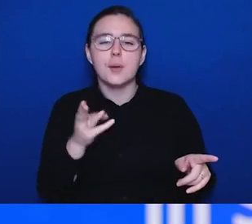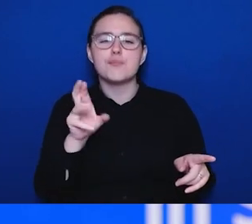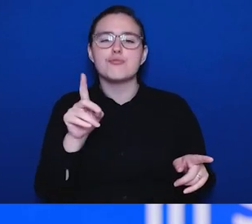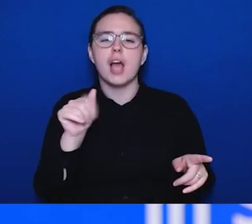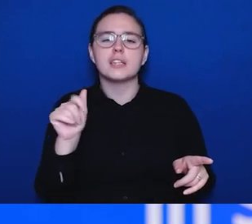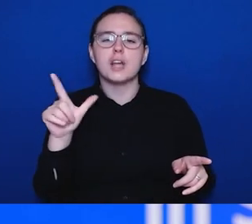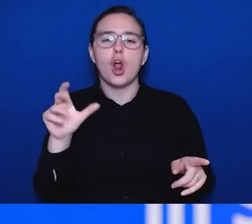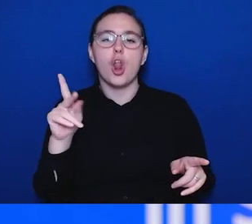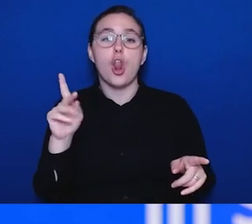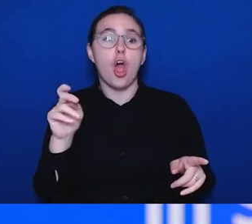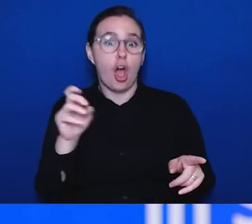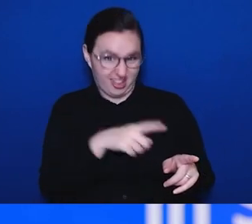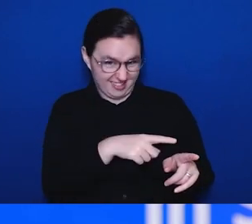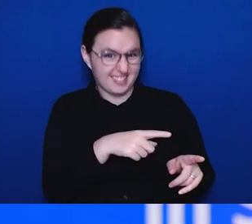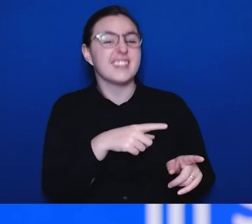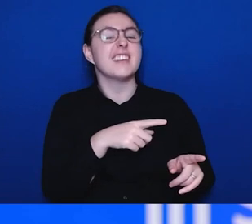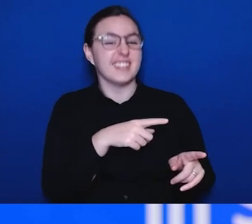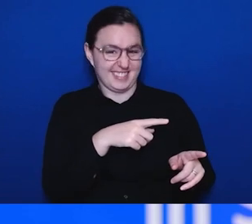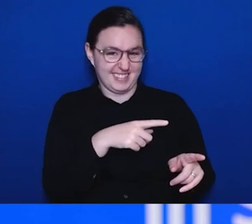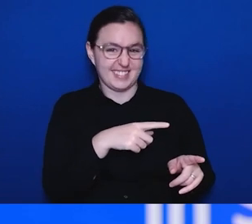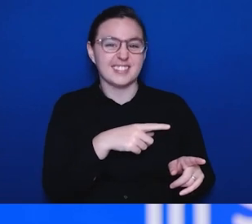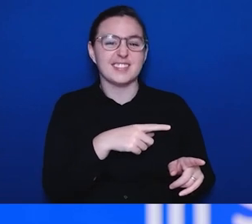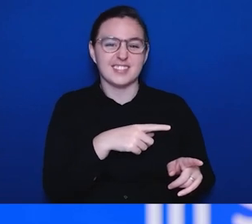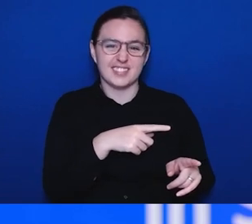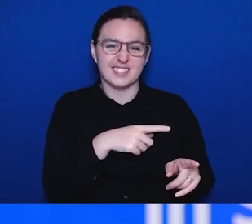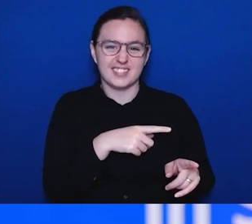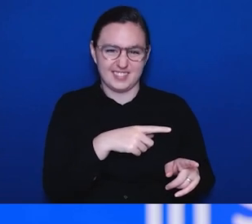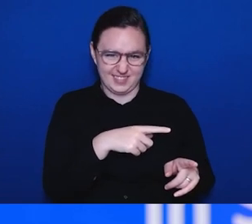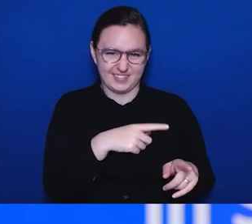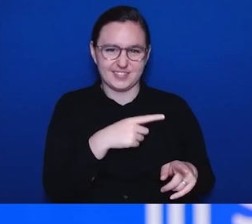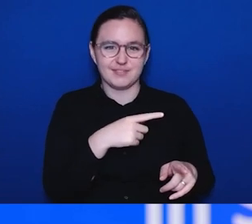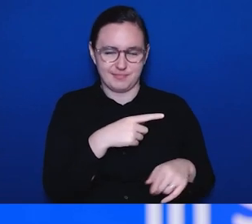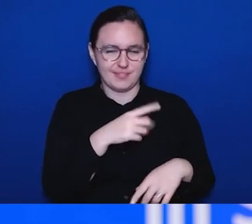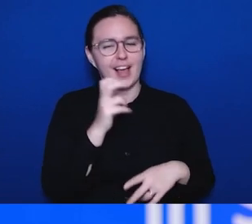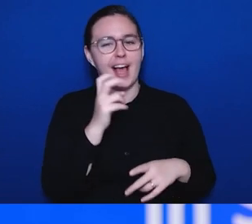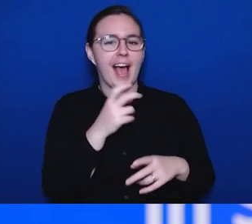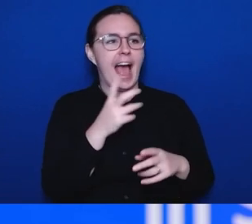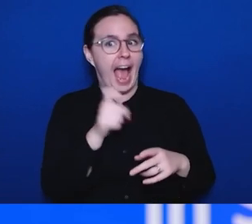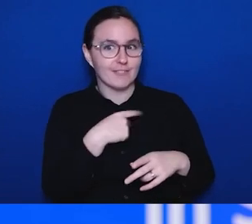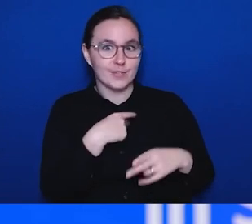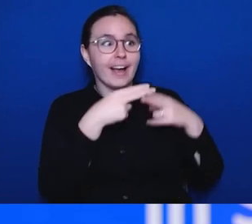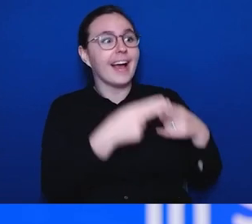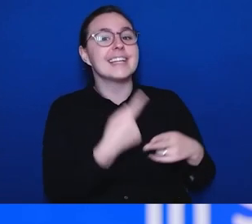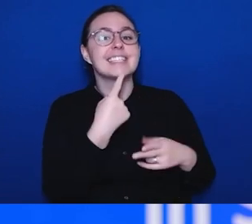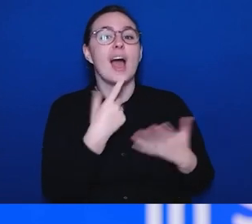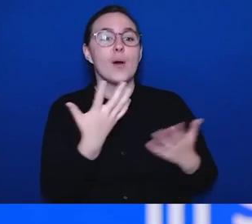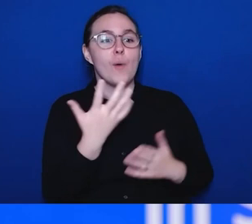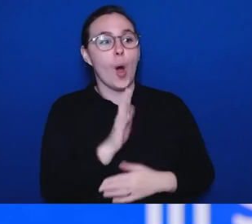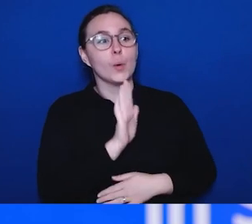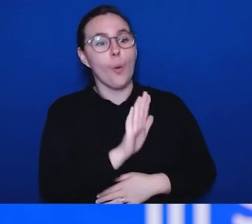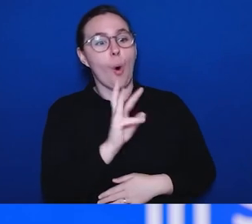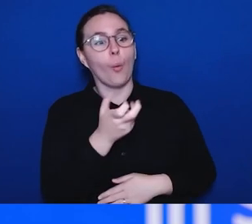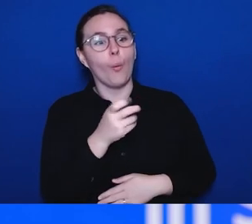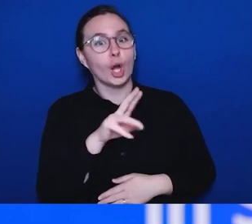Surrey here, Brenda Locke. Hi, Brenda. Your worship. I'm supposed to call you your worship, right? I got to get used to that. But we can still say Adrian